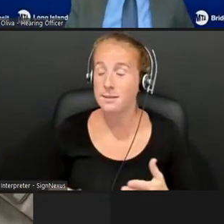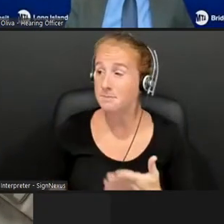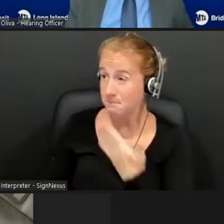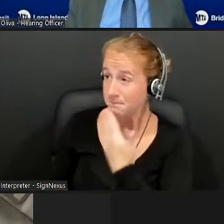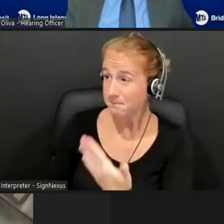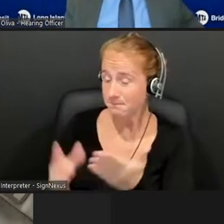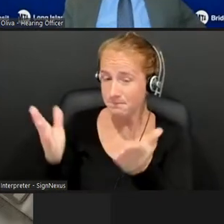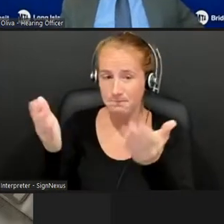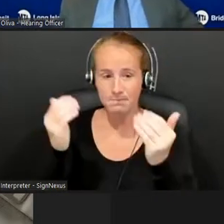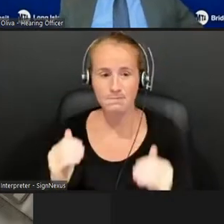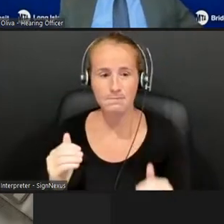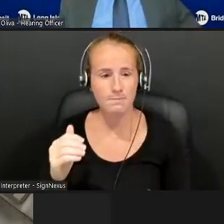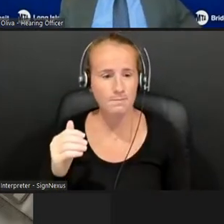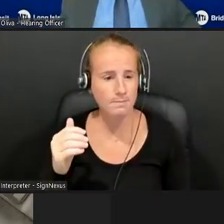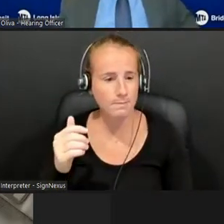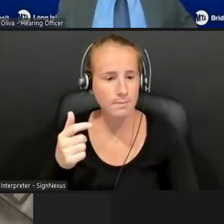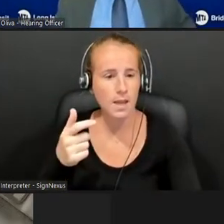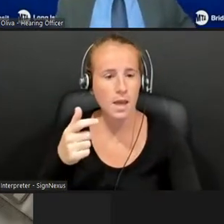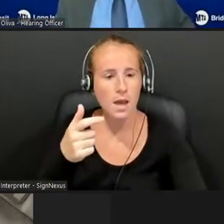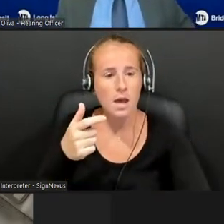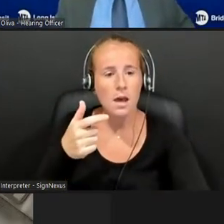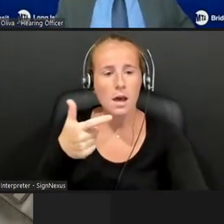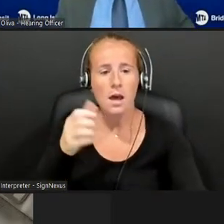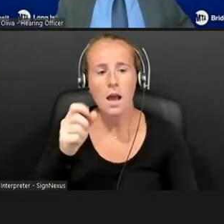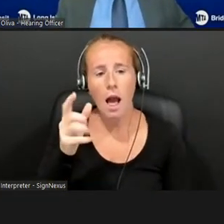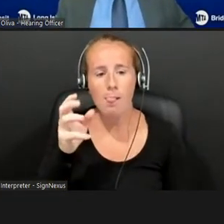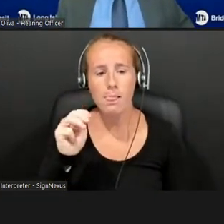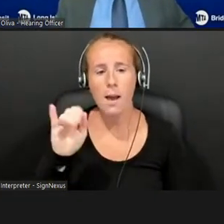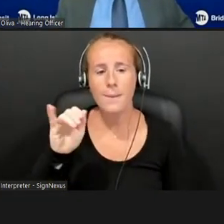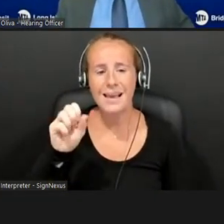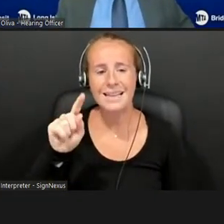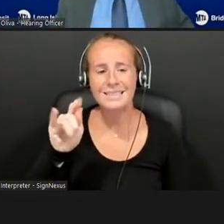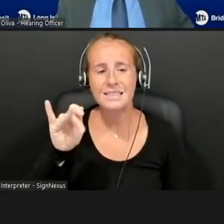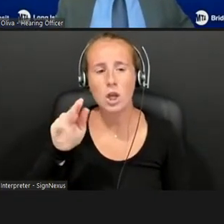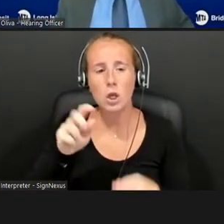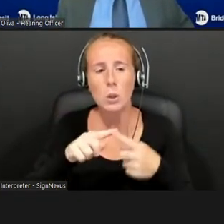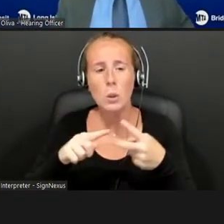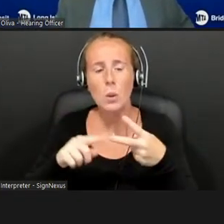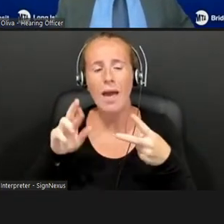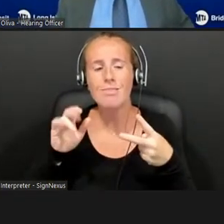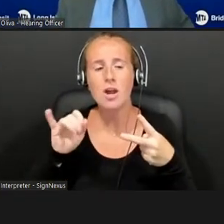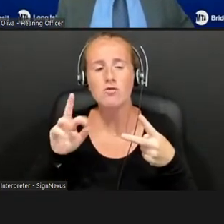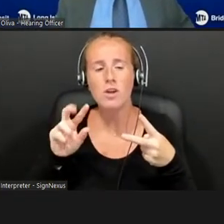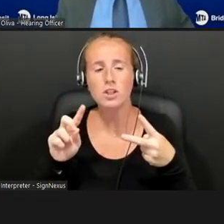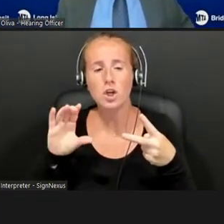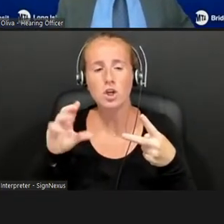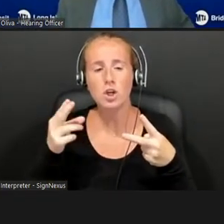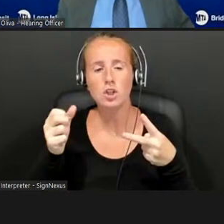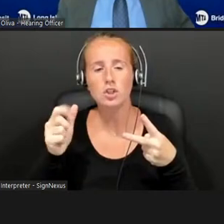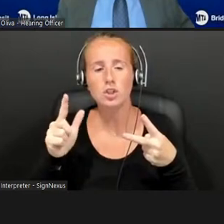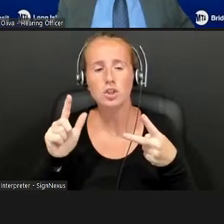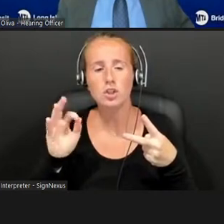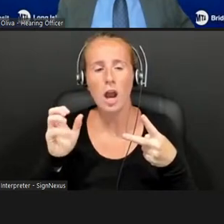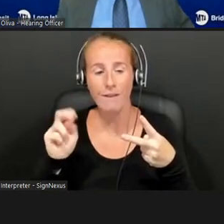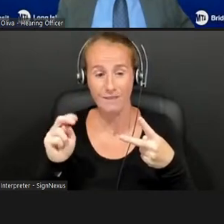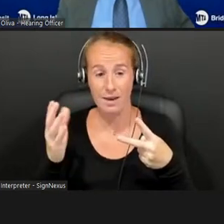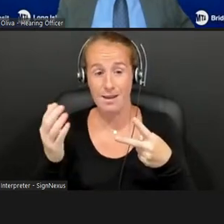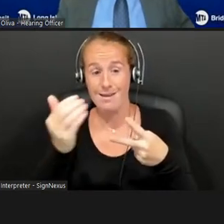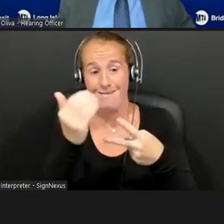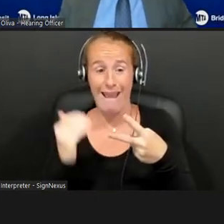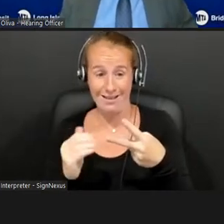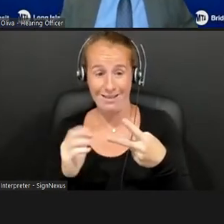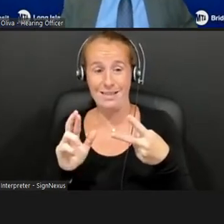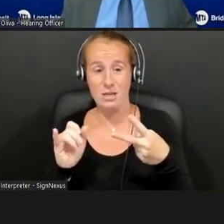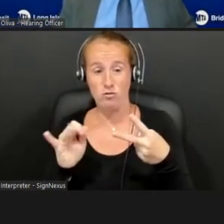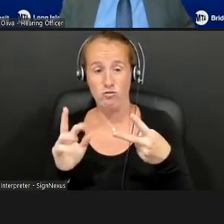is Gollum is the queue followed by Richard Chauvin our next speaker is Richard Chauvin